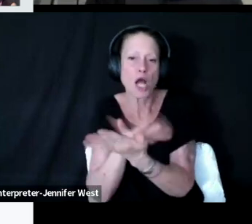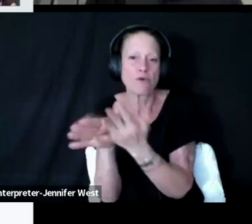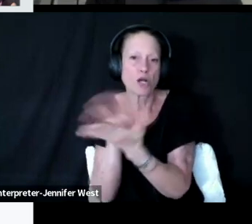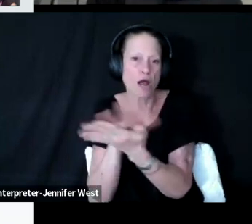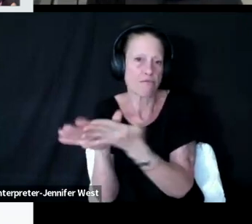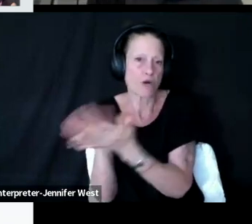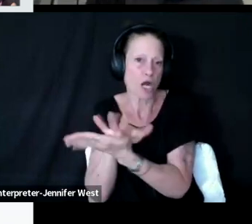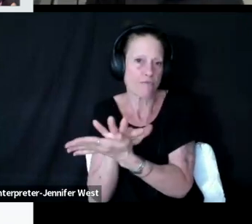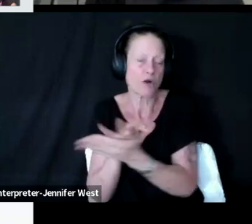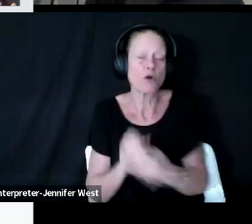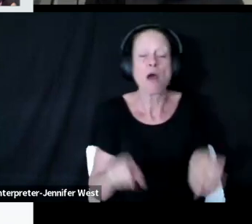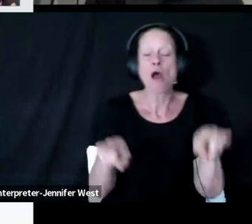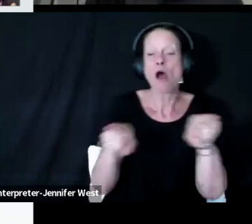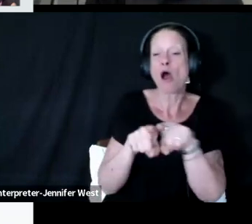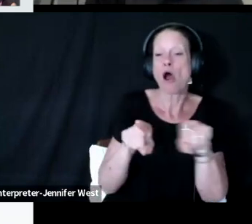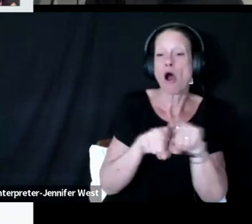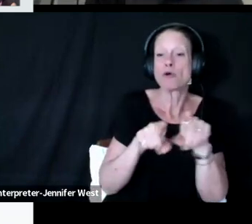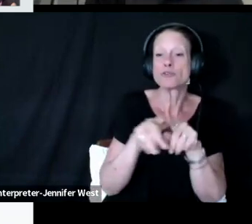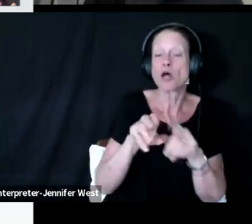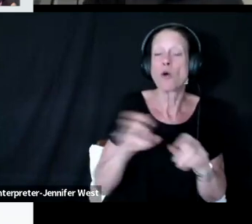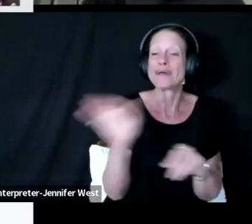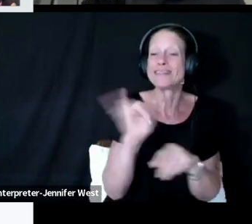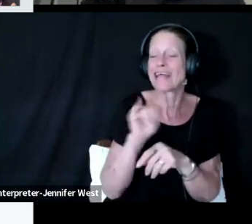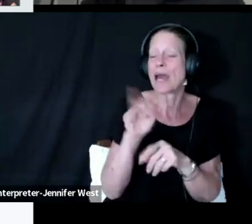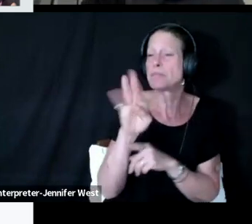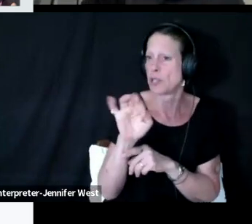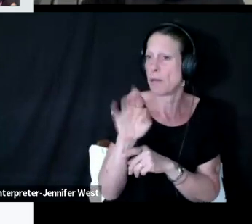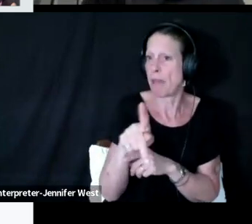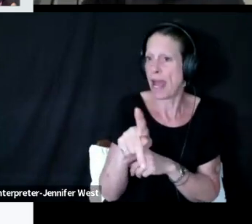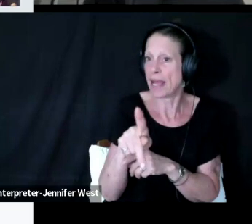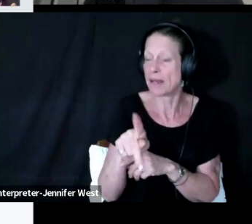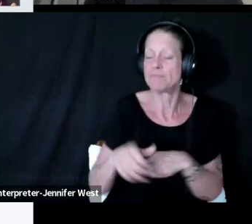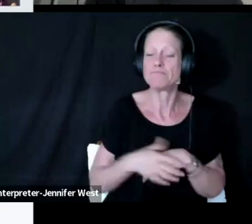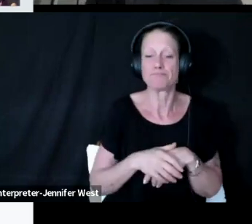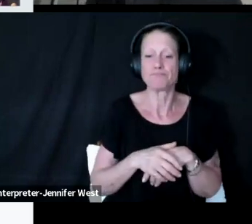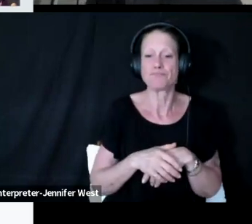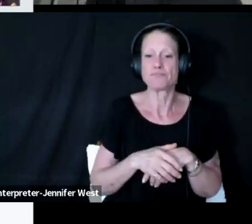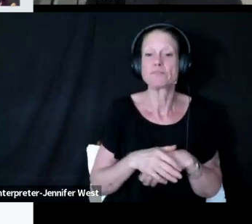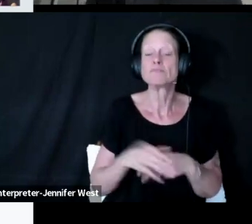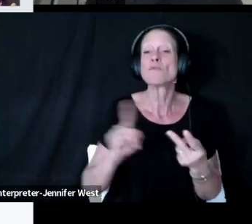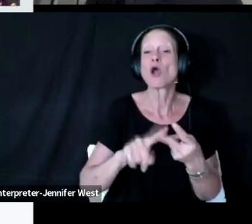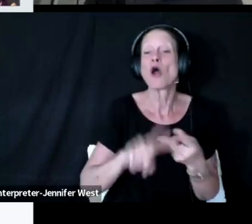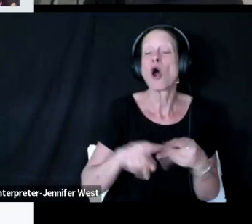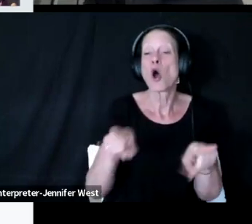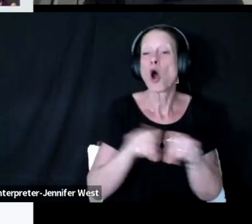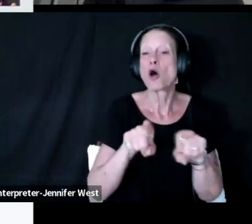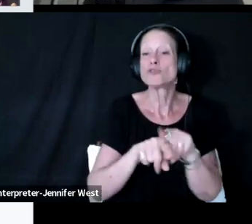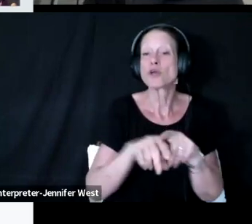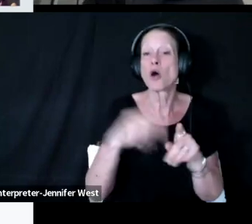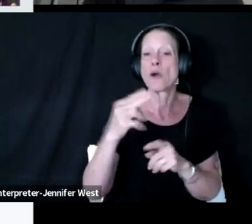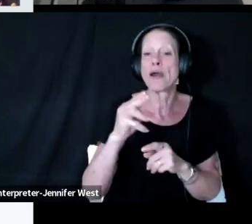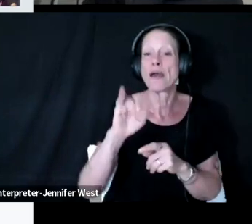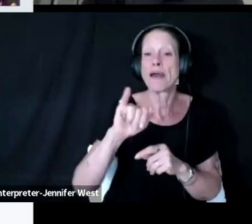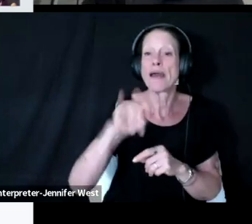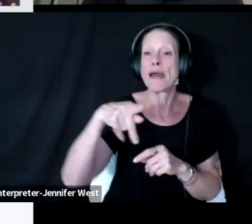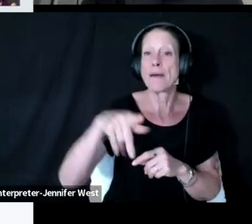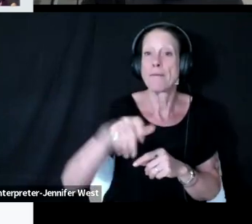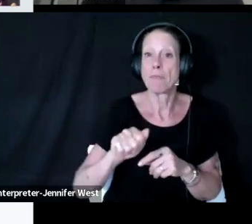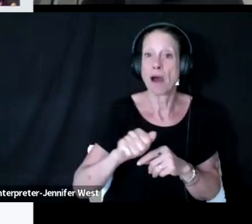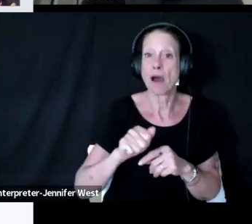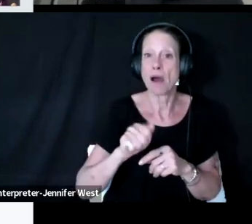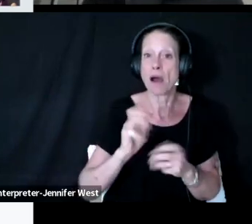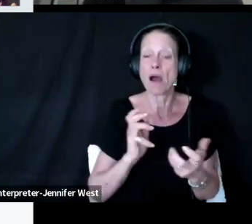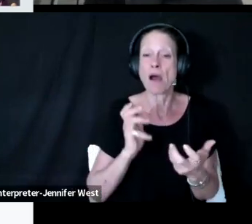that, we also have we're also HIPAA compliant, which took us about 8 months, and there's many,